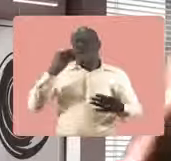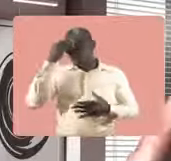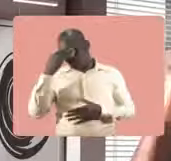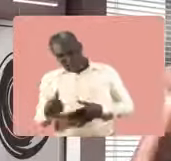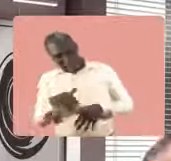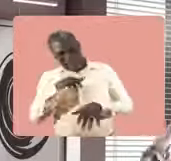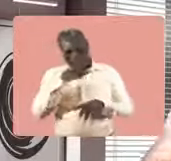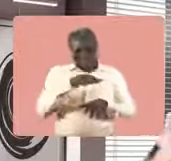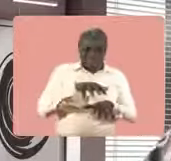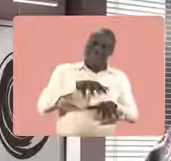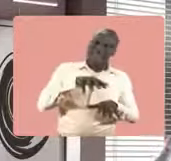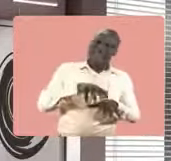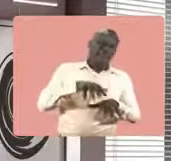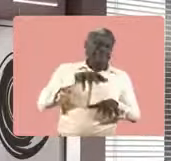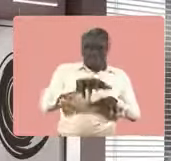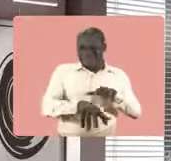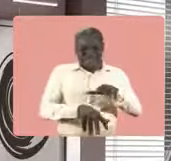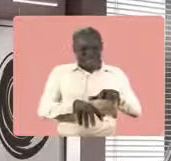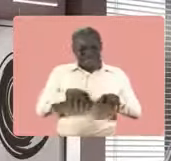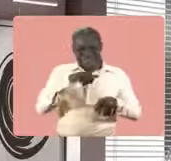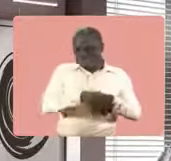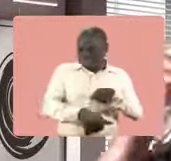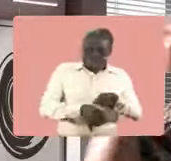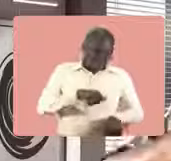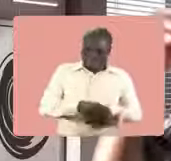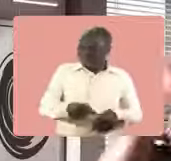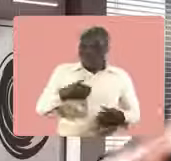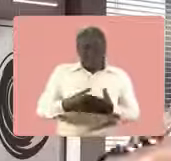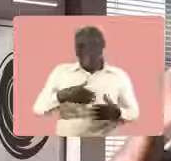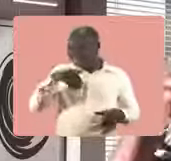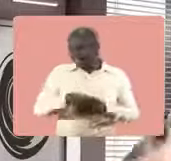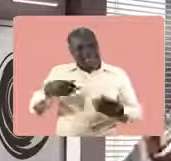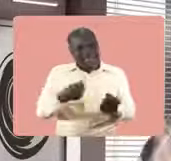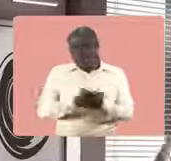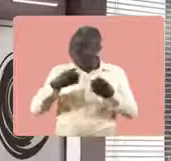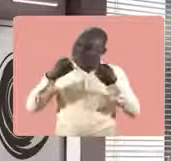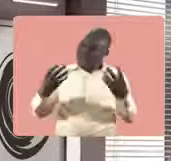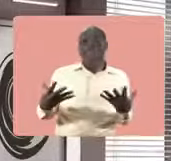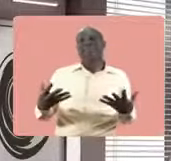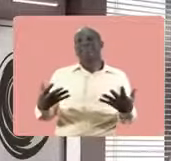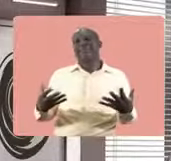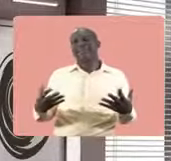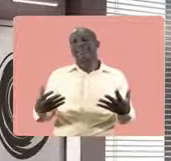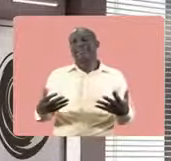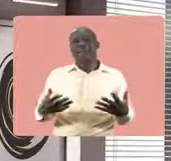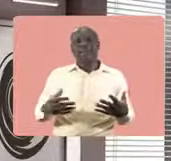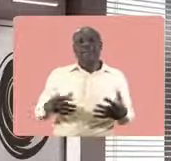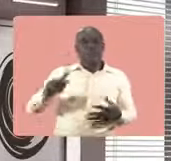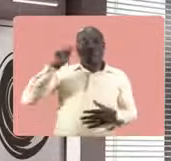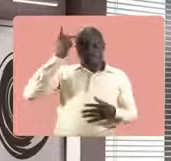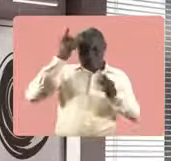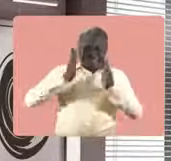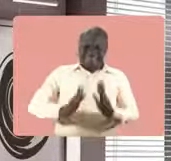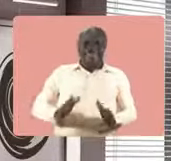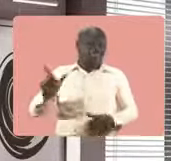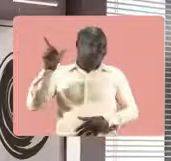bre adoso o man ka na mudodo ya obi e pa politics mu sika ene adie politicians a